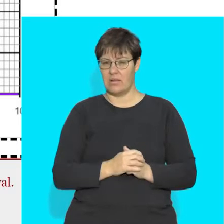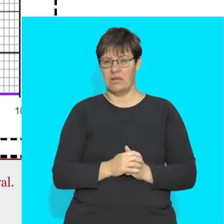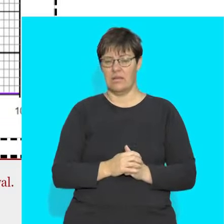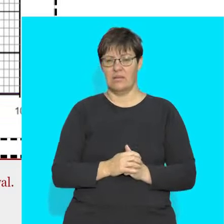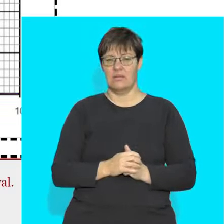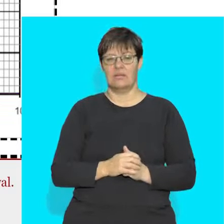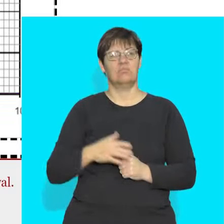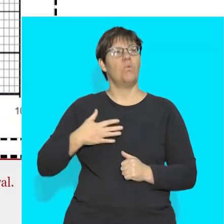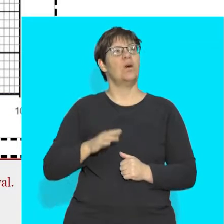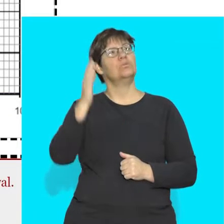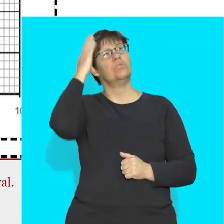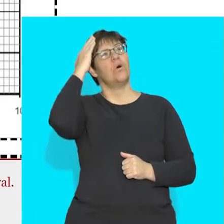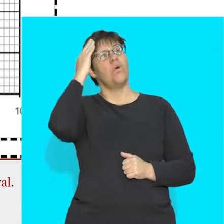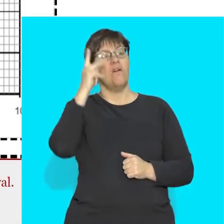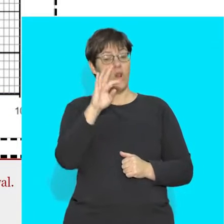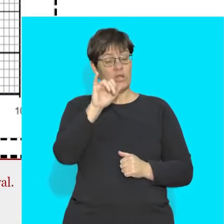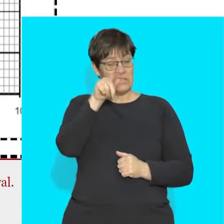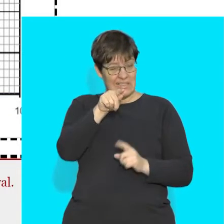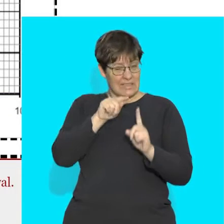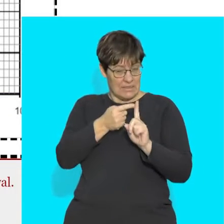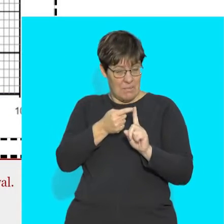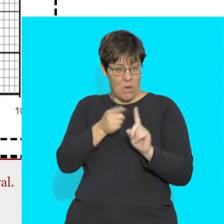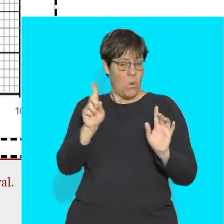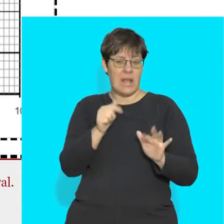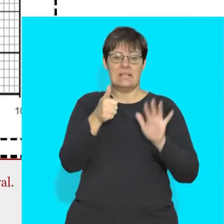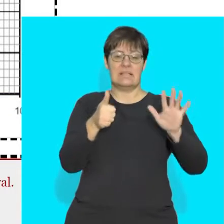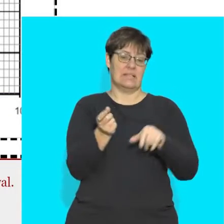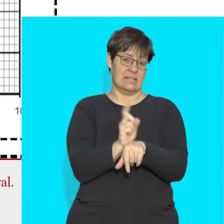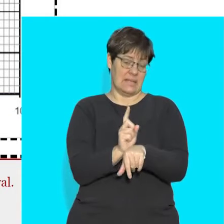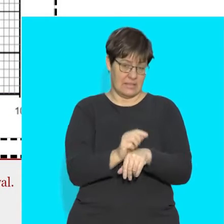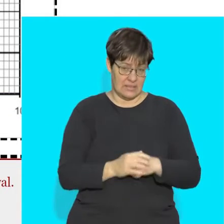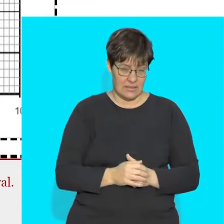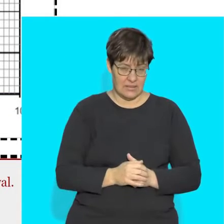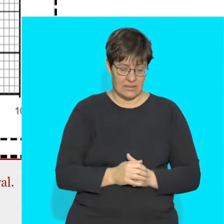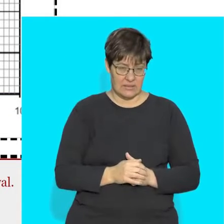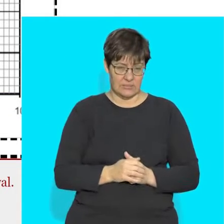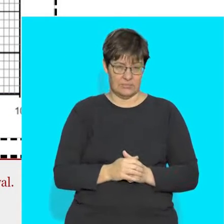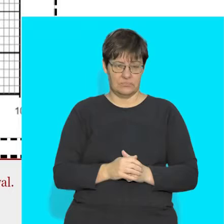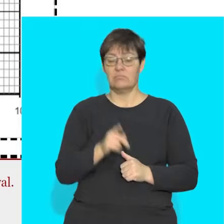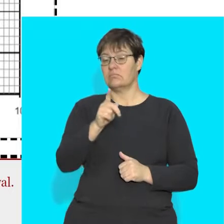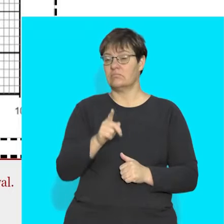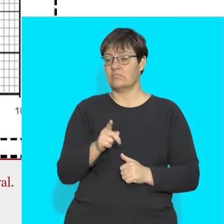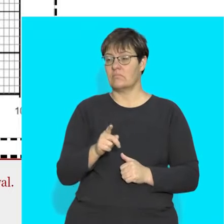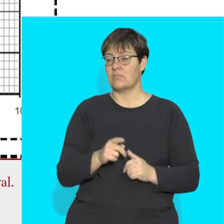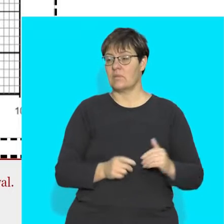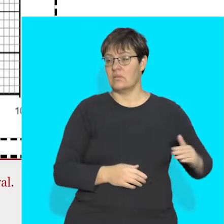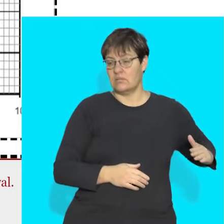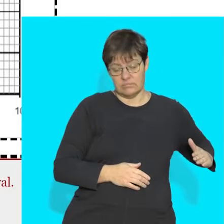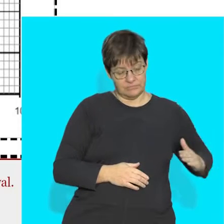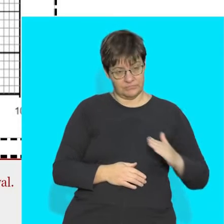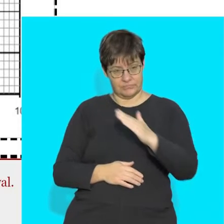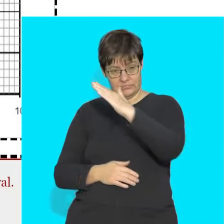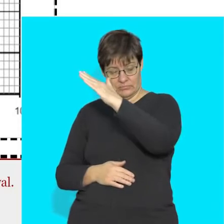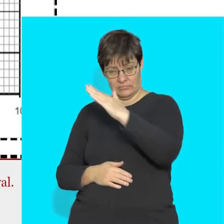know what the velocity is at that point, it's 6 seconds. This line has now drawn a tangent,